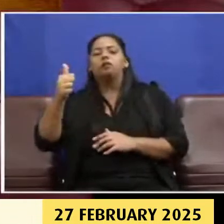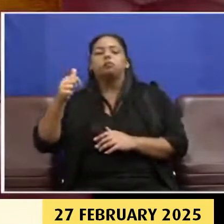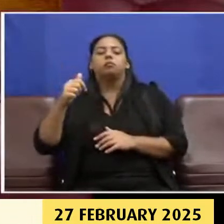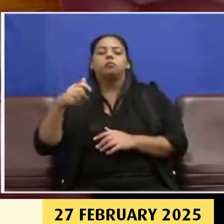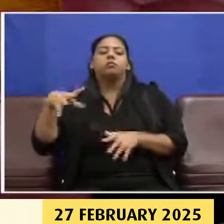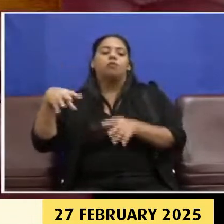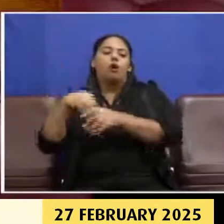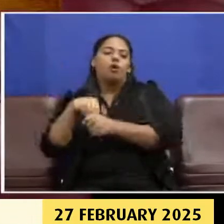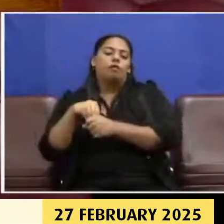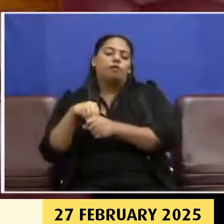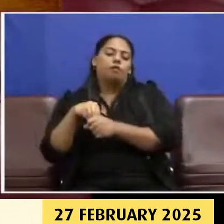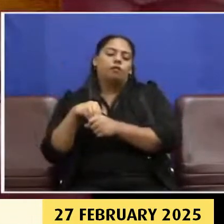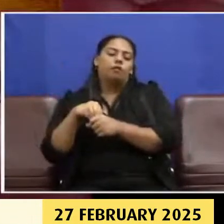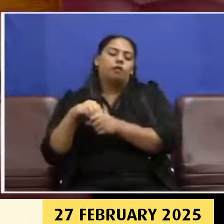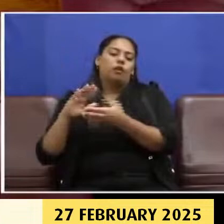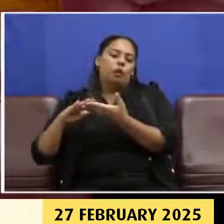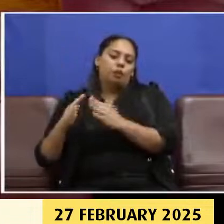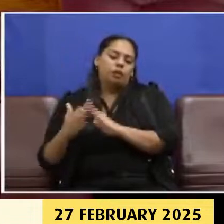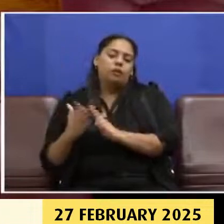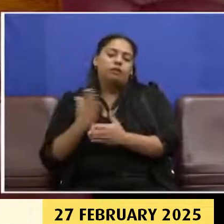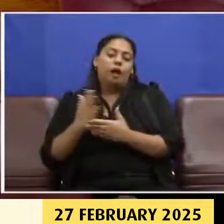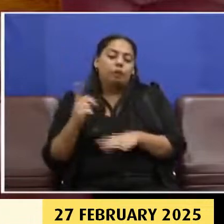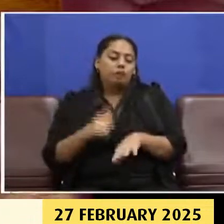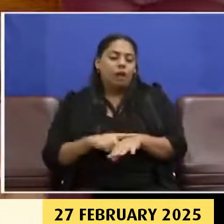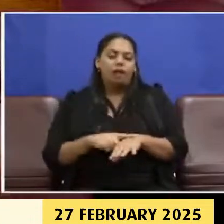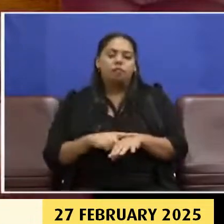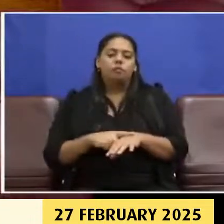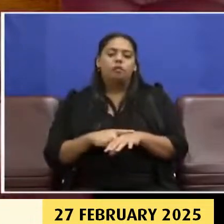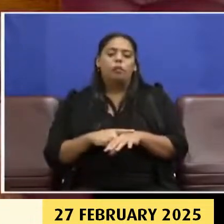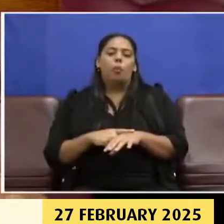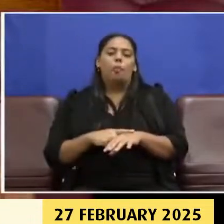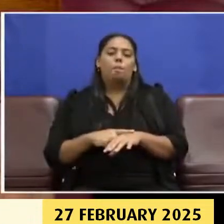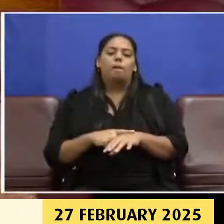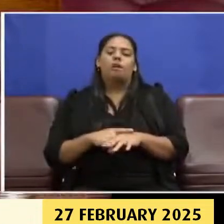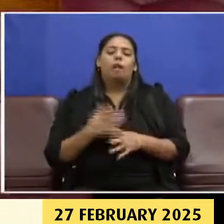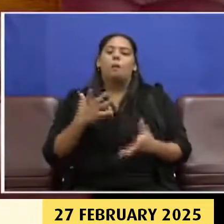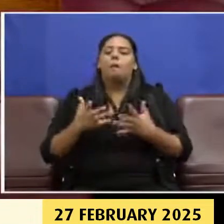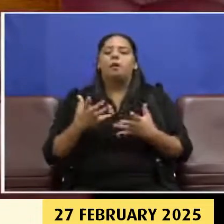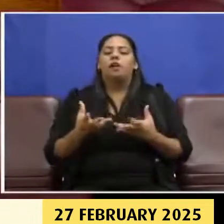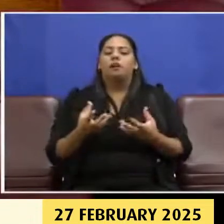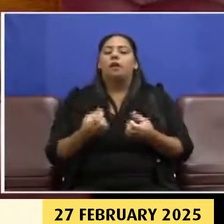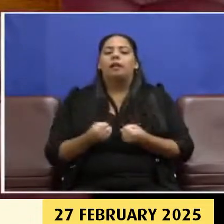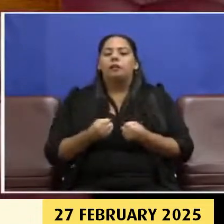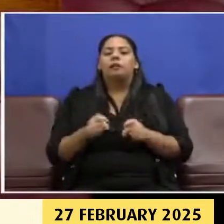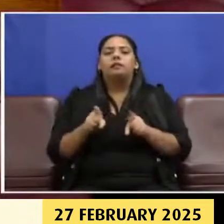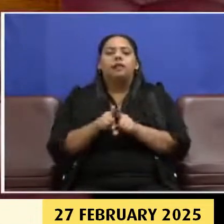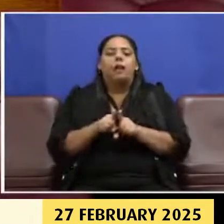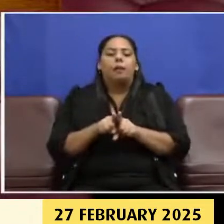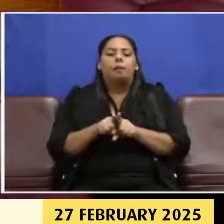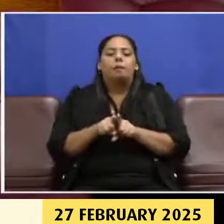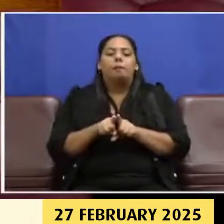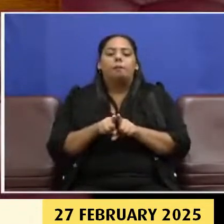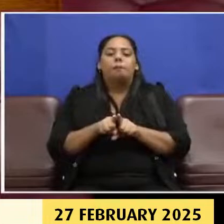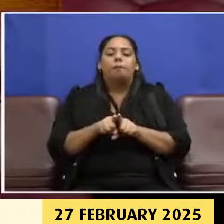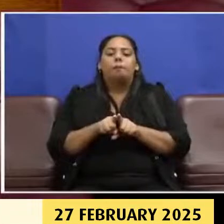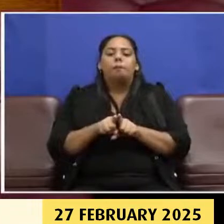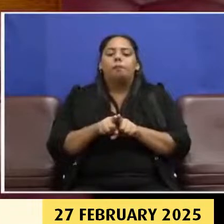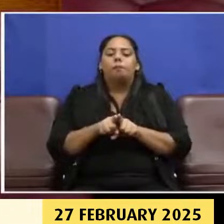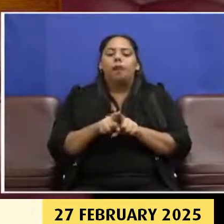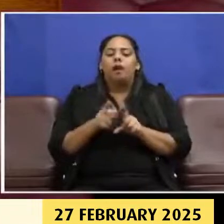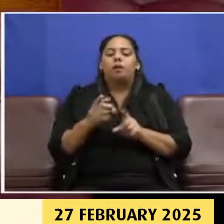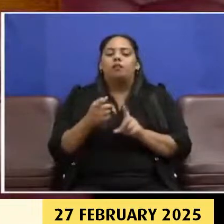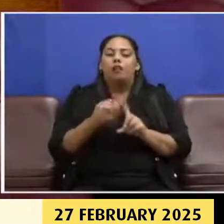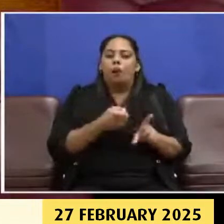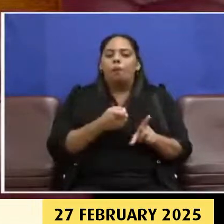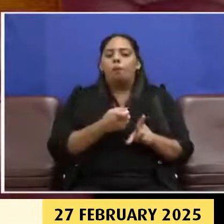or civil society or NGOs, sometimes they may not get the same ear as them going to the NYDA. So if the NYDA